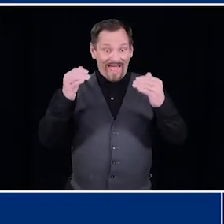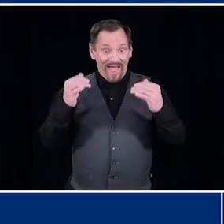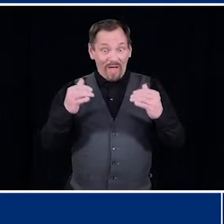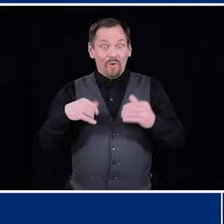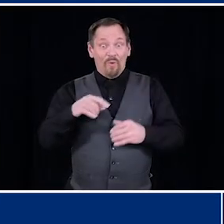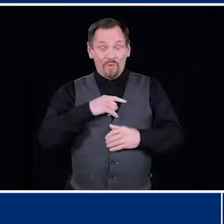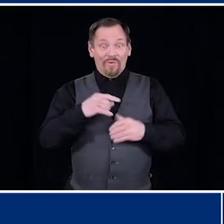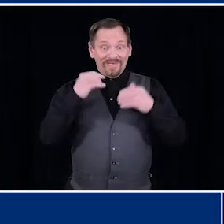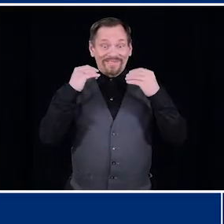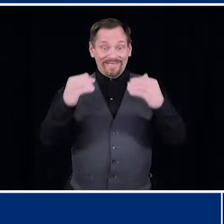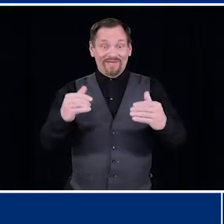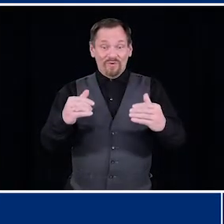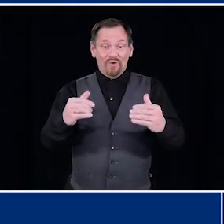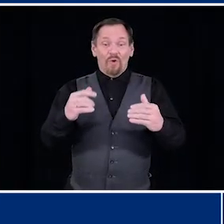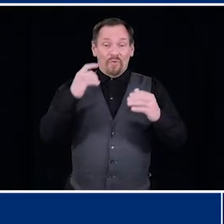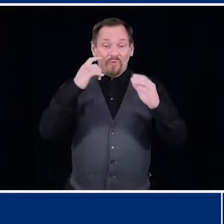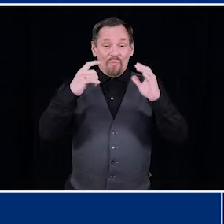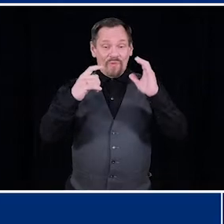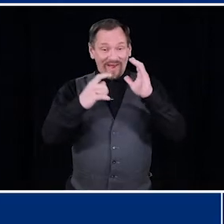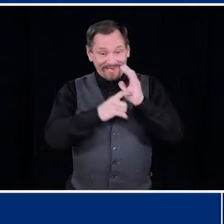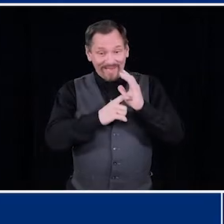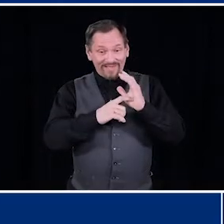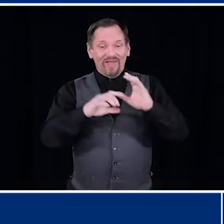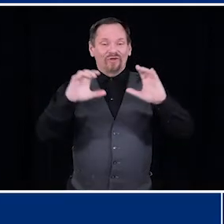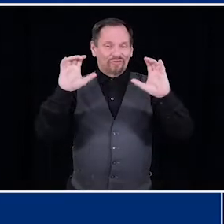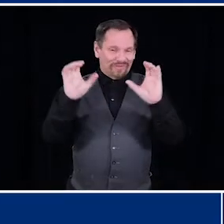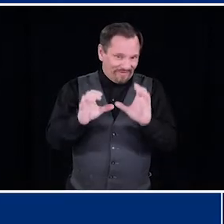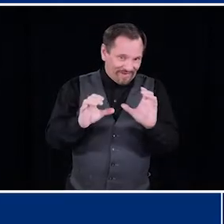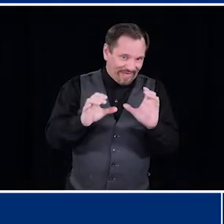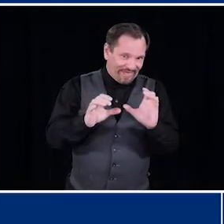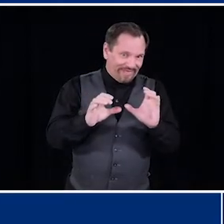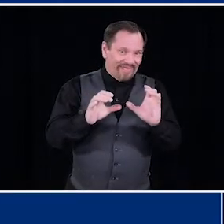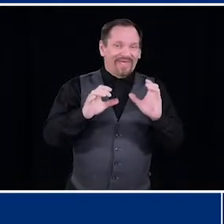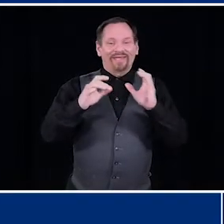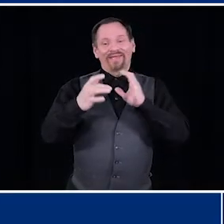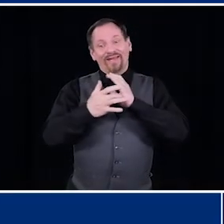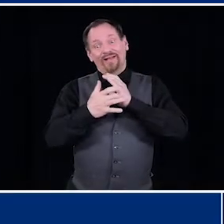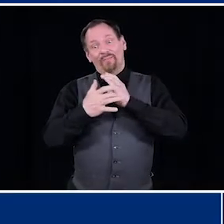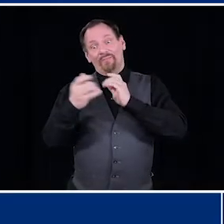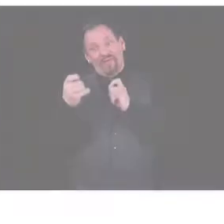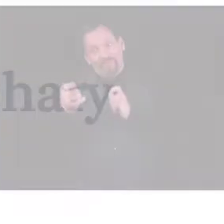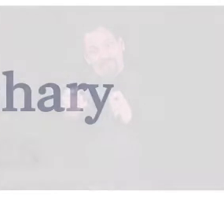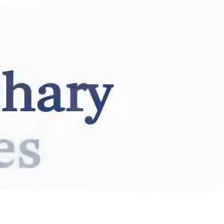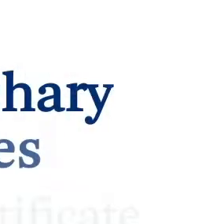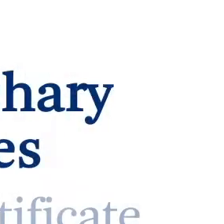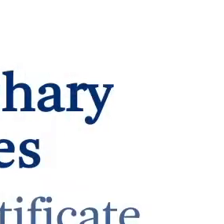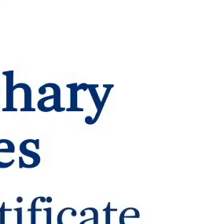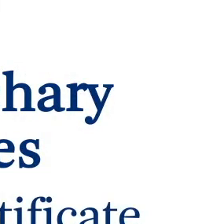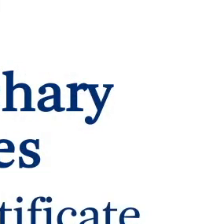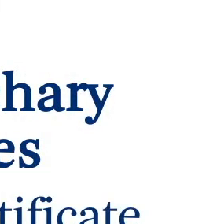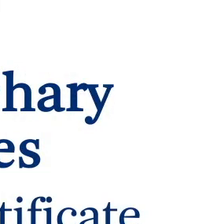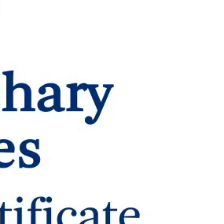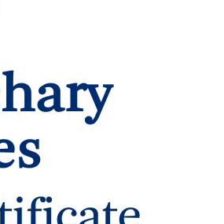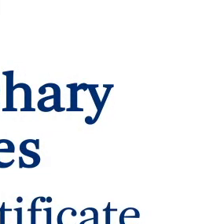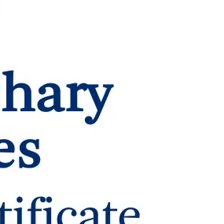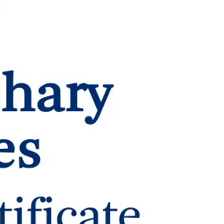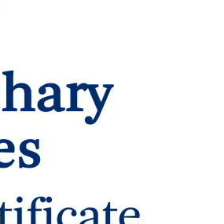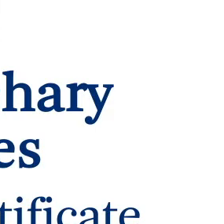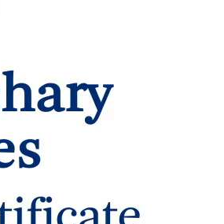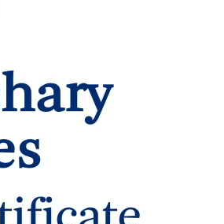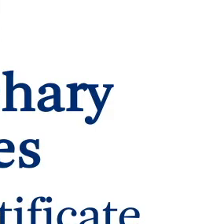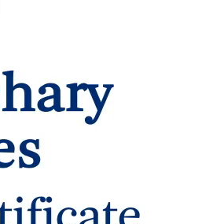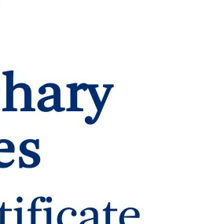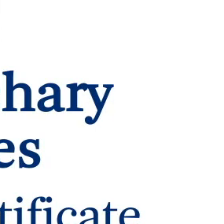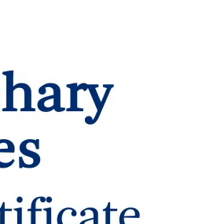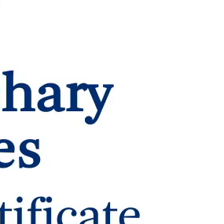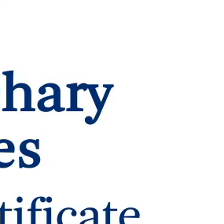Now we will proceed with the recognizing of the certificate in technical management. Andre Zachary